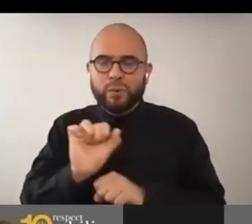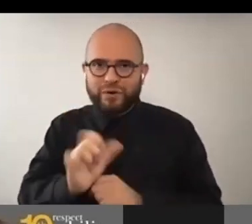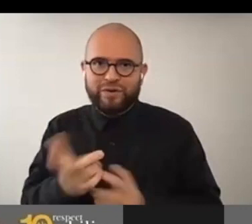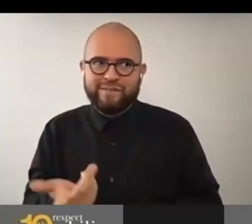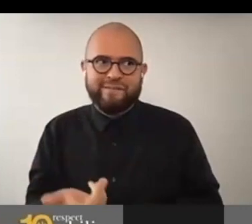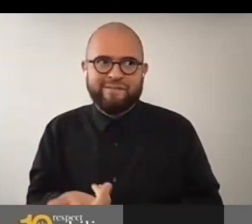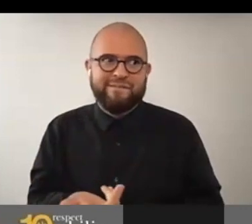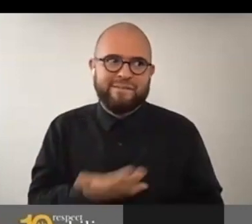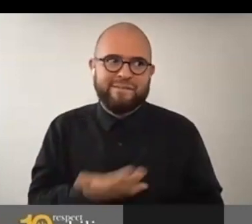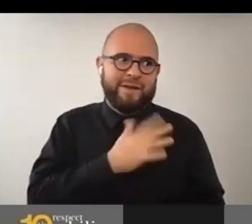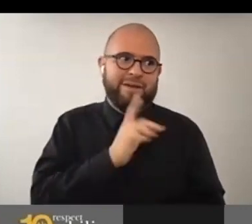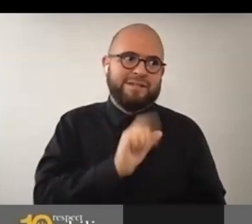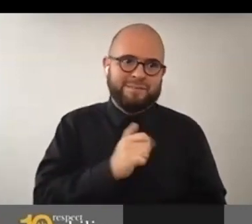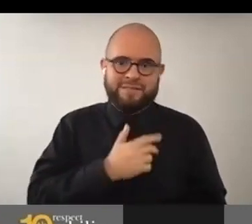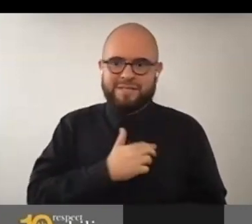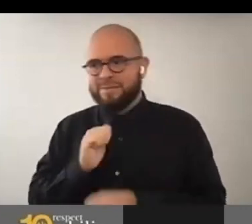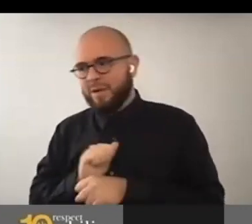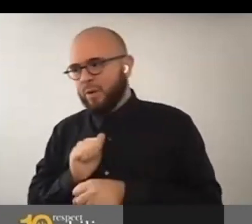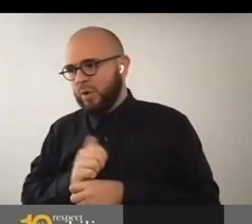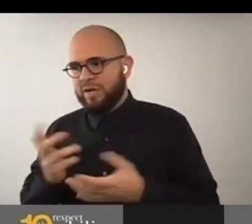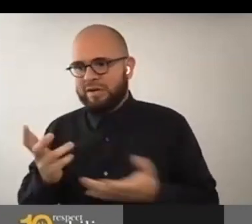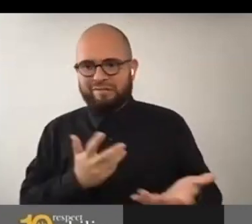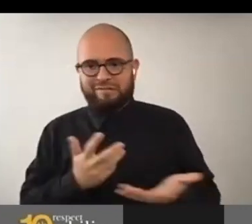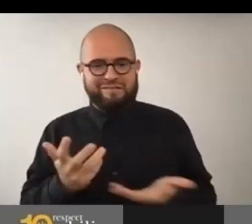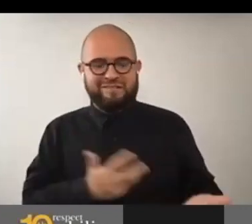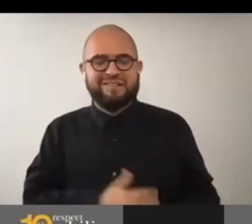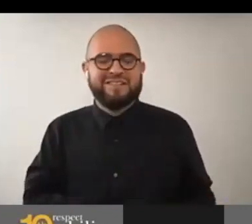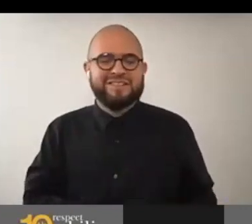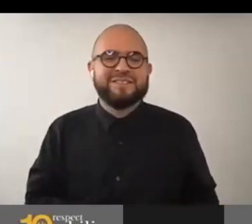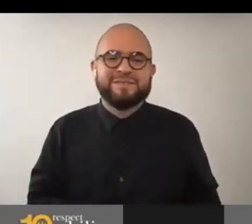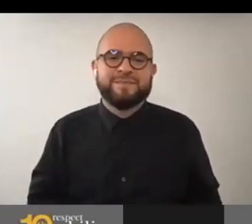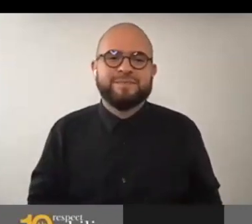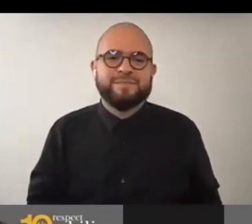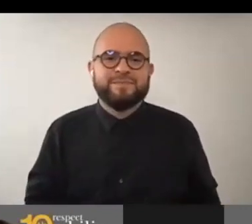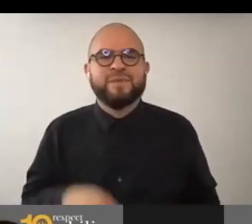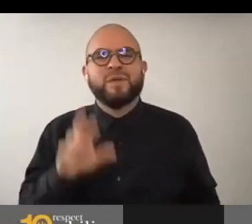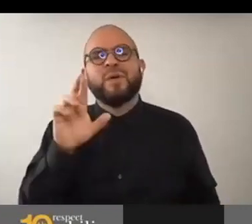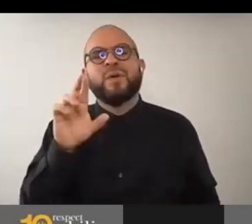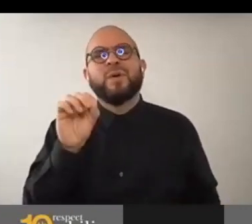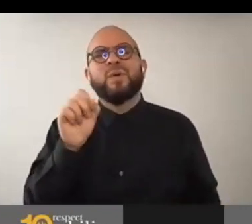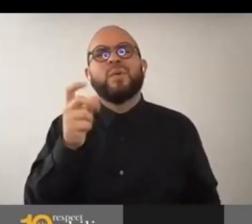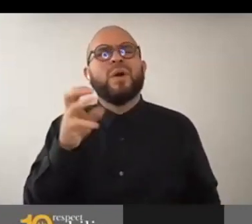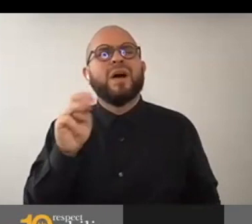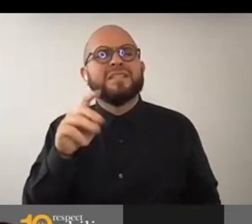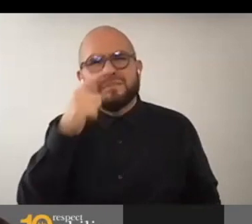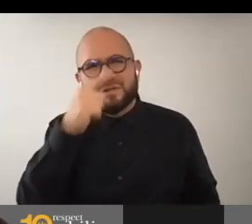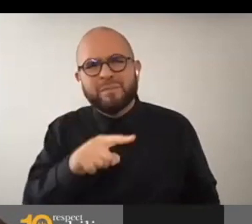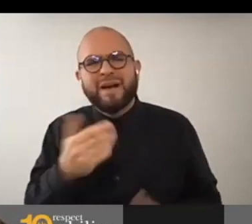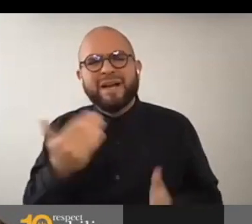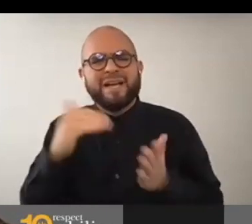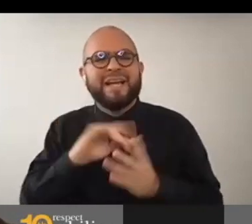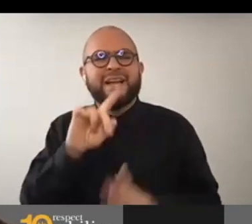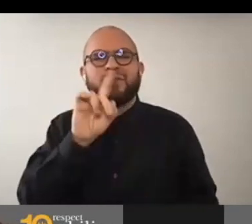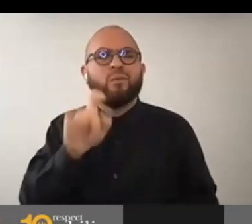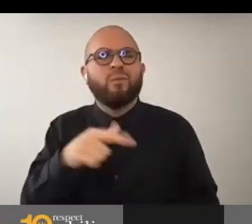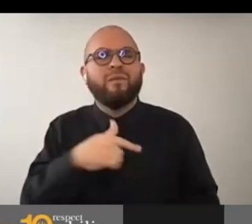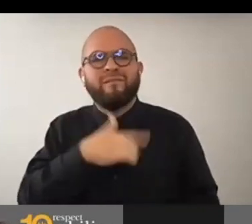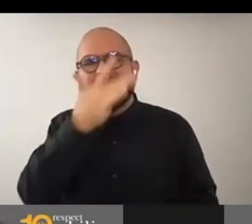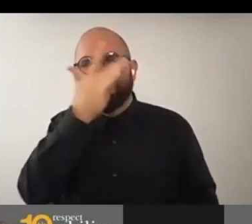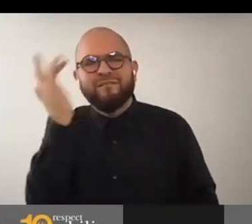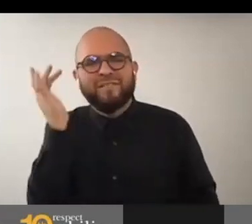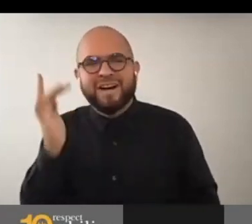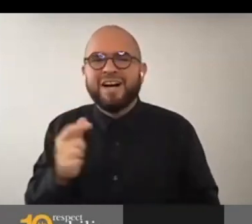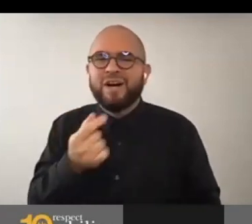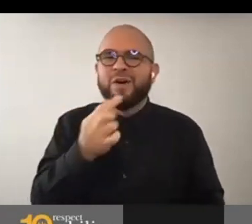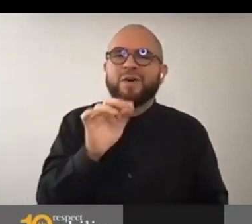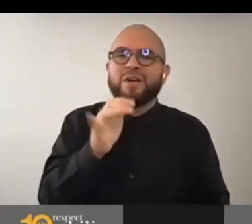difficult. How about you, Rustam? Can you repeat the question, because I Sure. laughed so much I forgot it. Thank you. Absolutely,